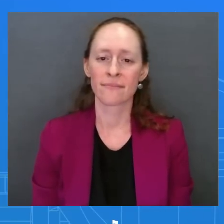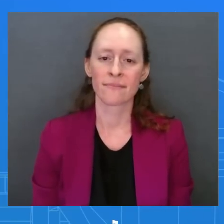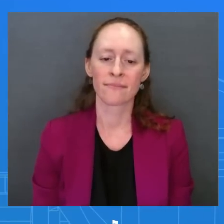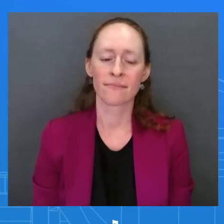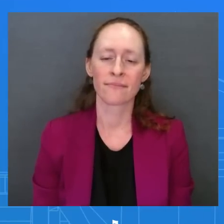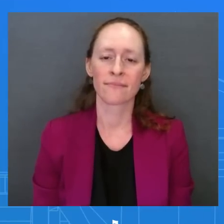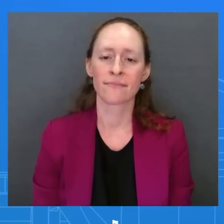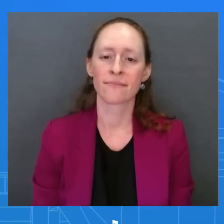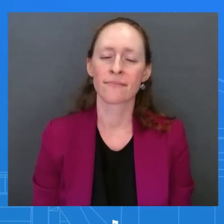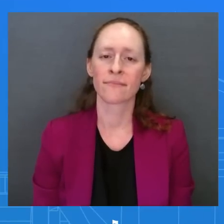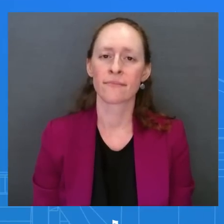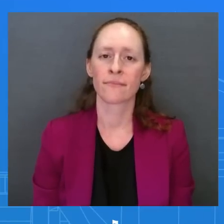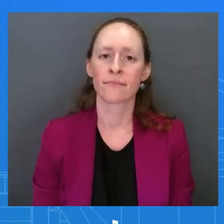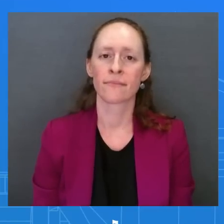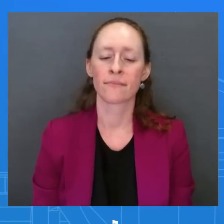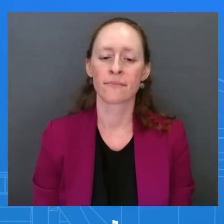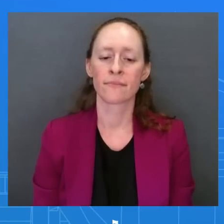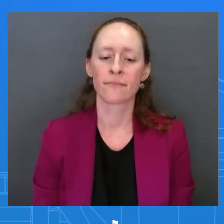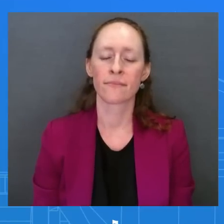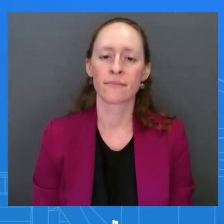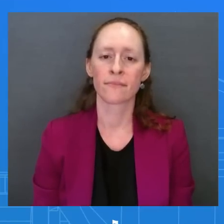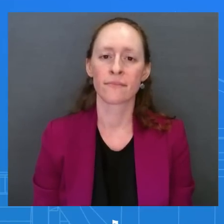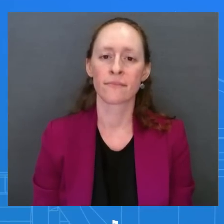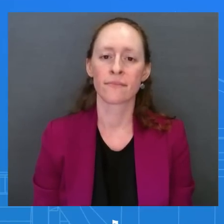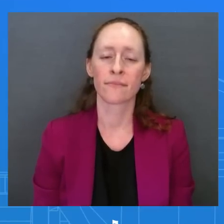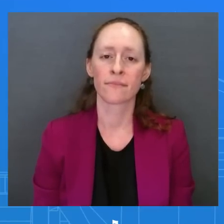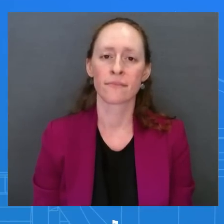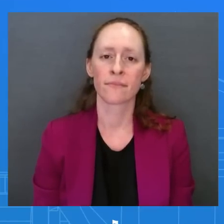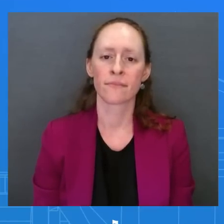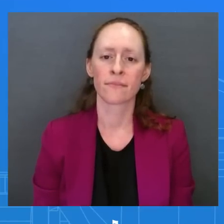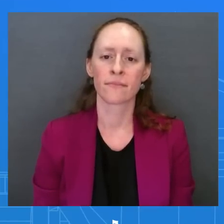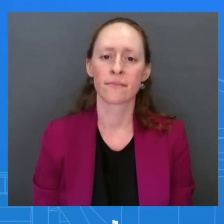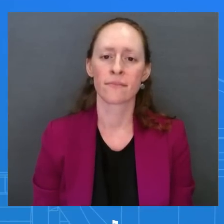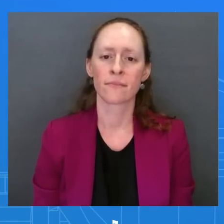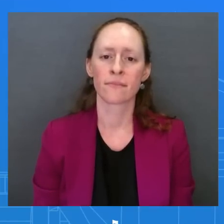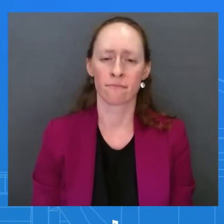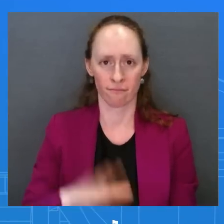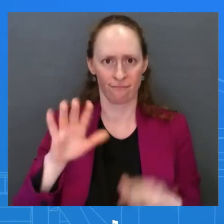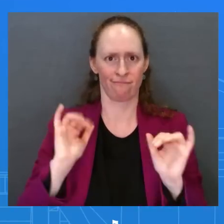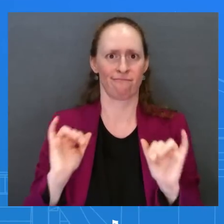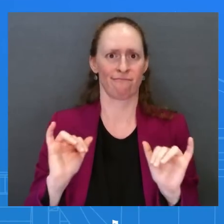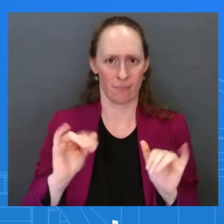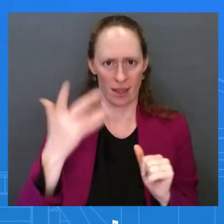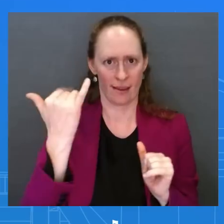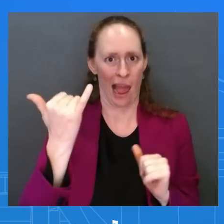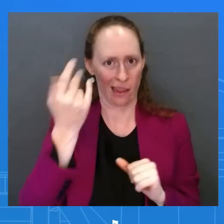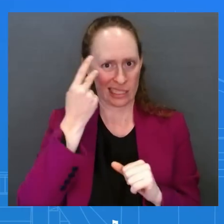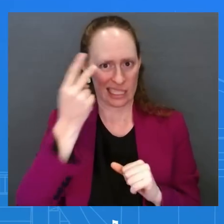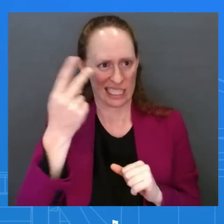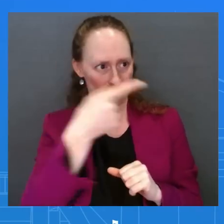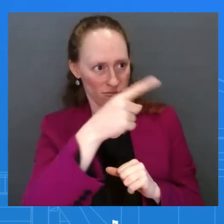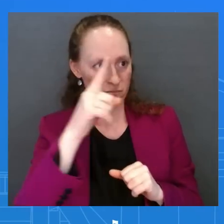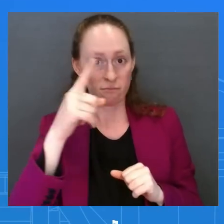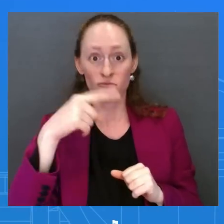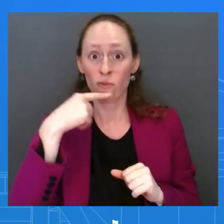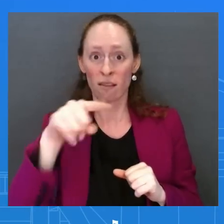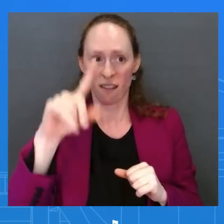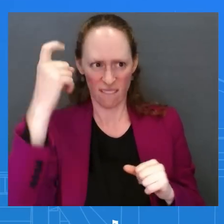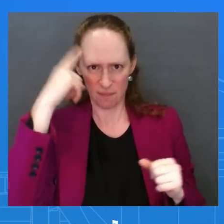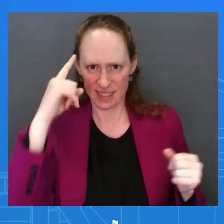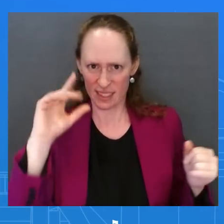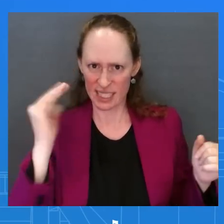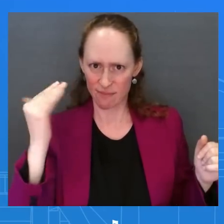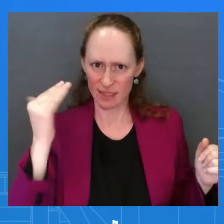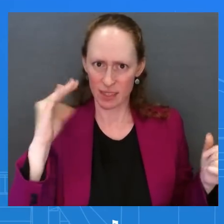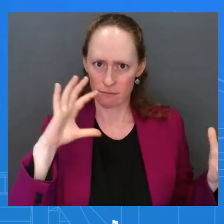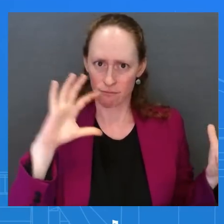you believe this instability in Russia will have an impact on Beijing's relations with Moscow? Do you hope that China's